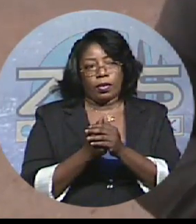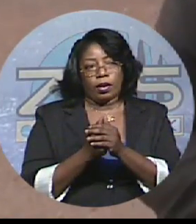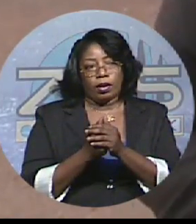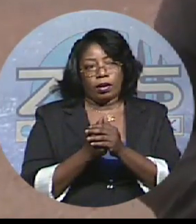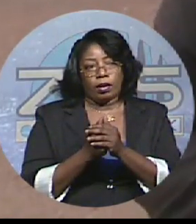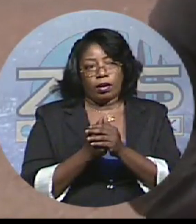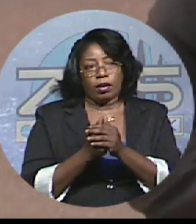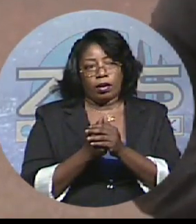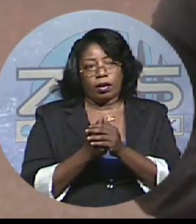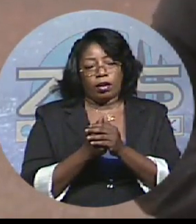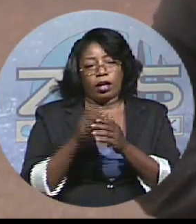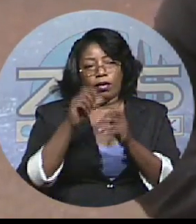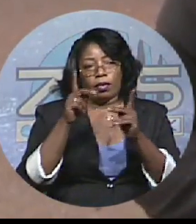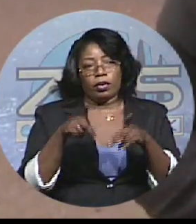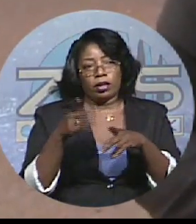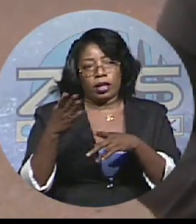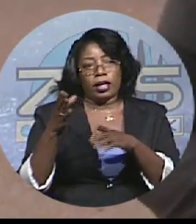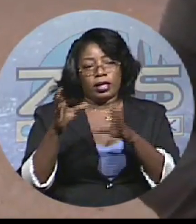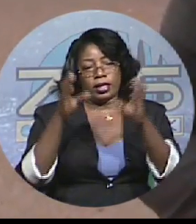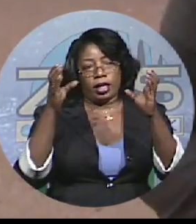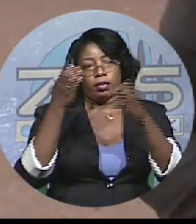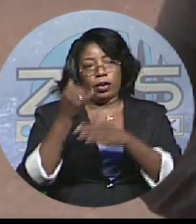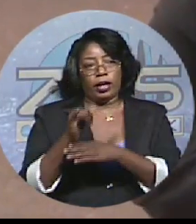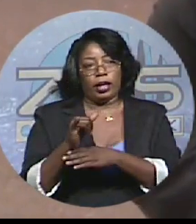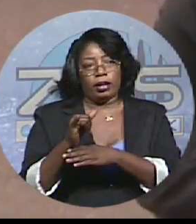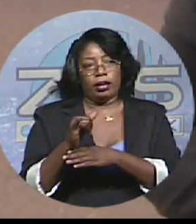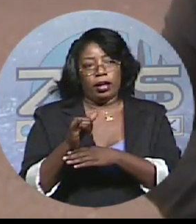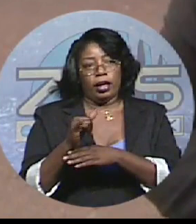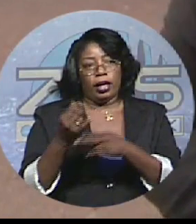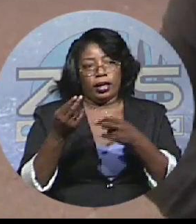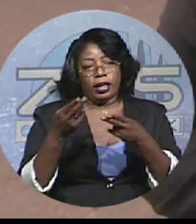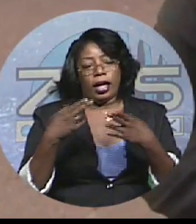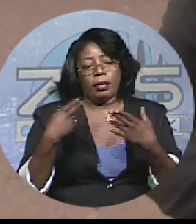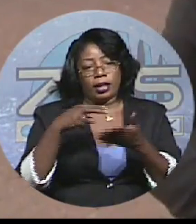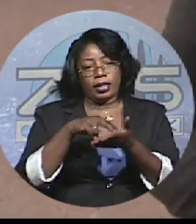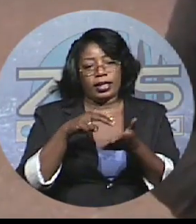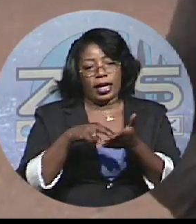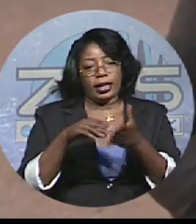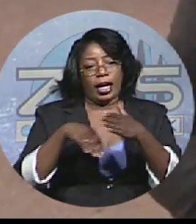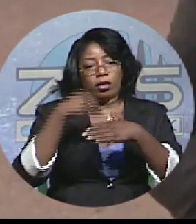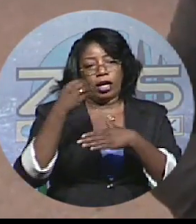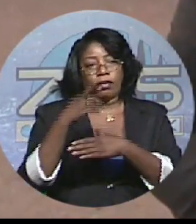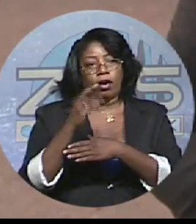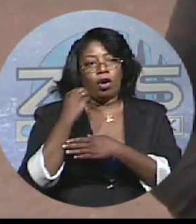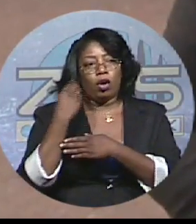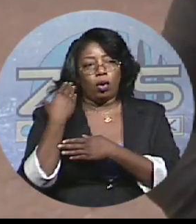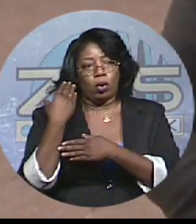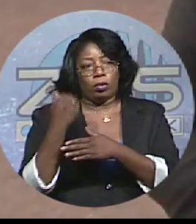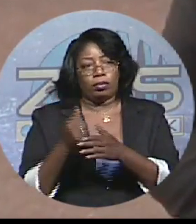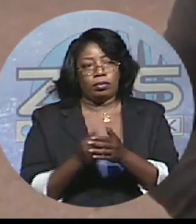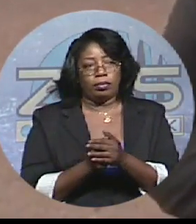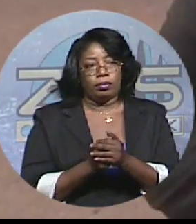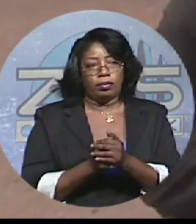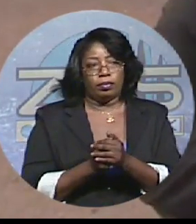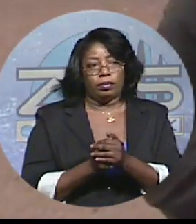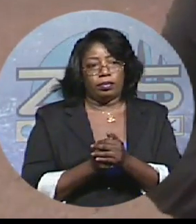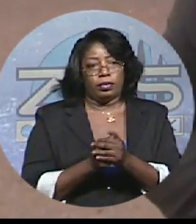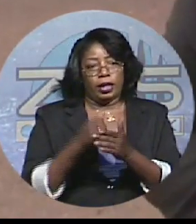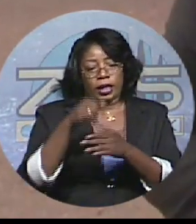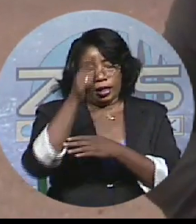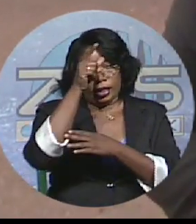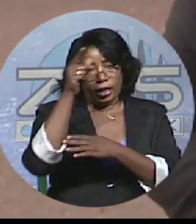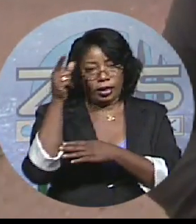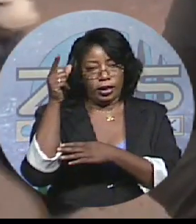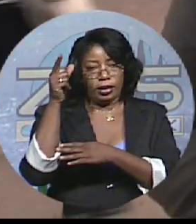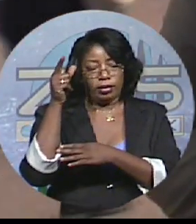achievement that everyone is celebrating. And it's happening right outside of her home here at Buckingham Palace. In London,